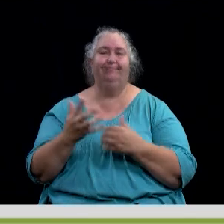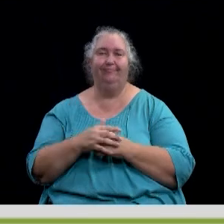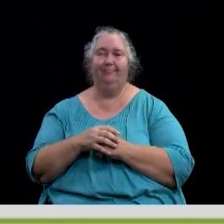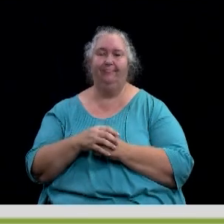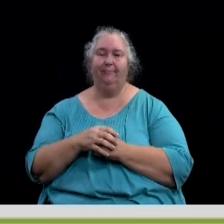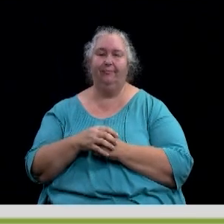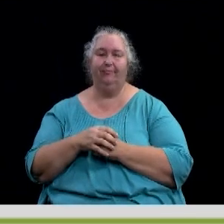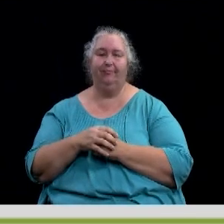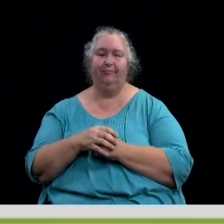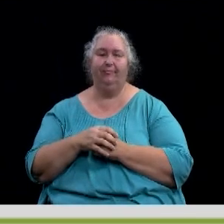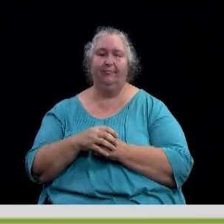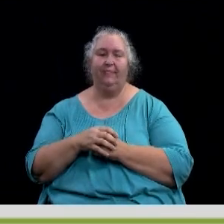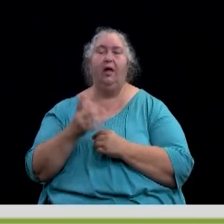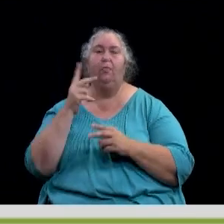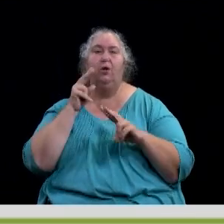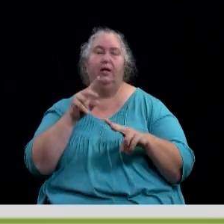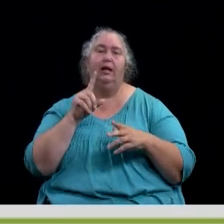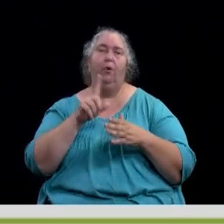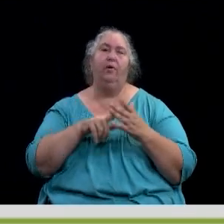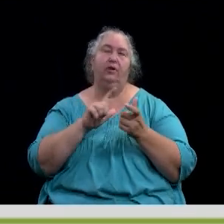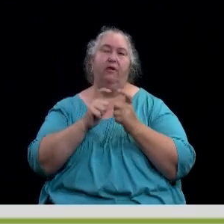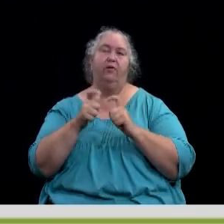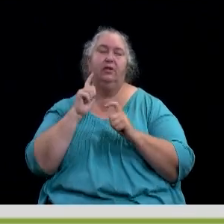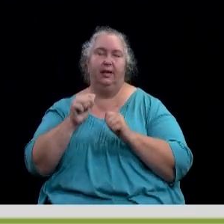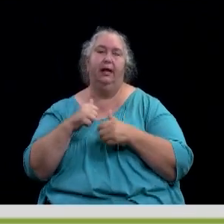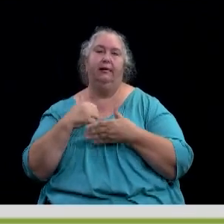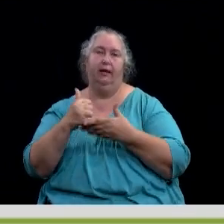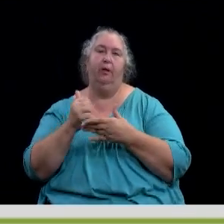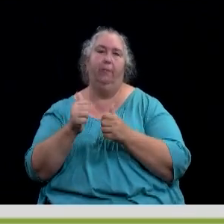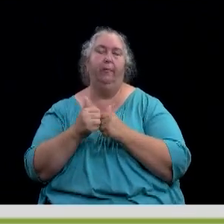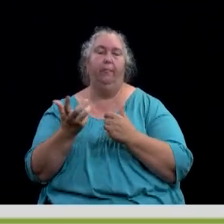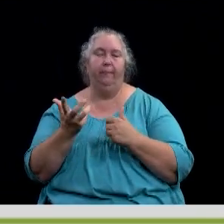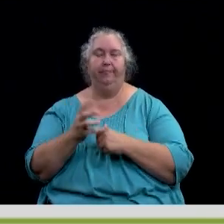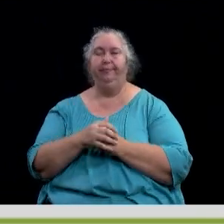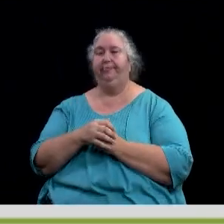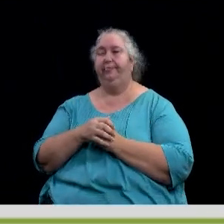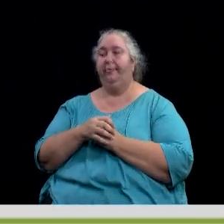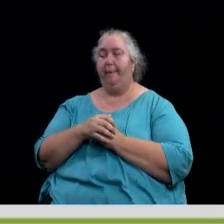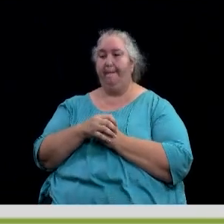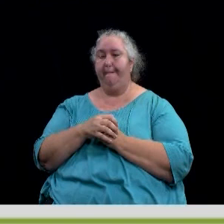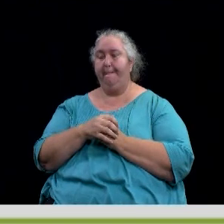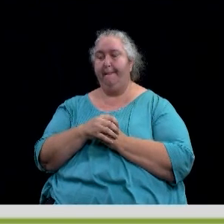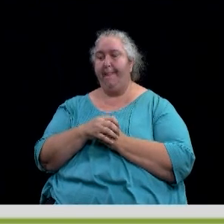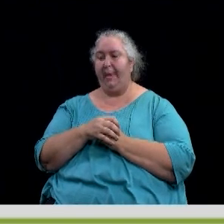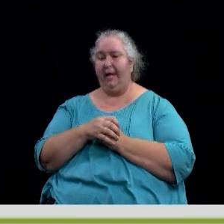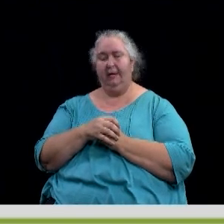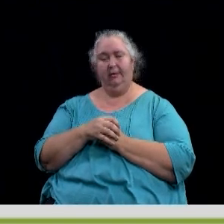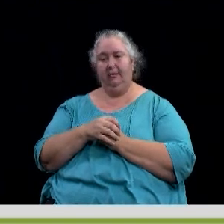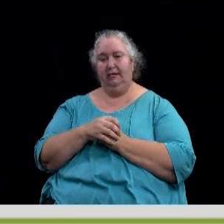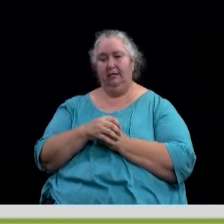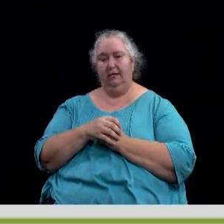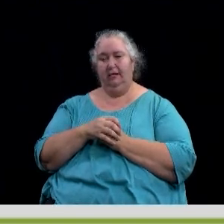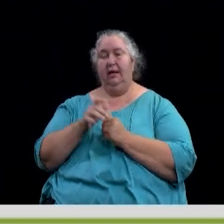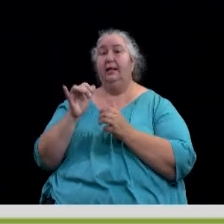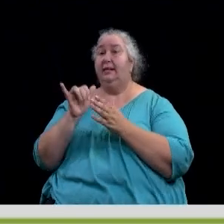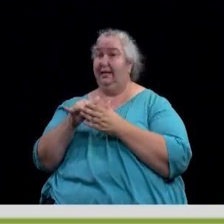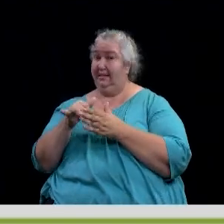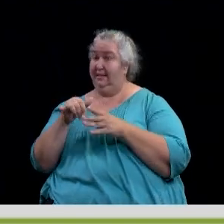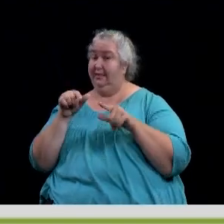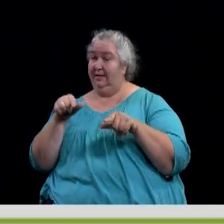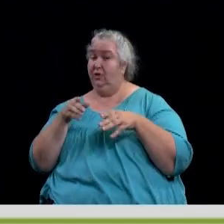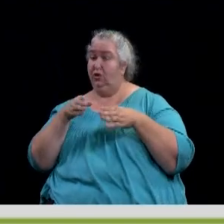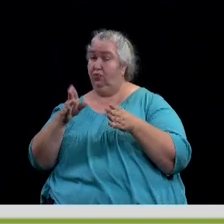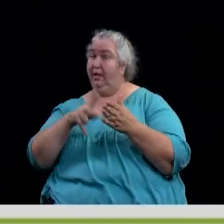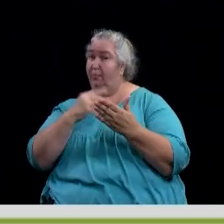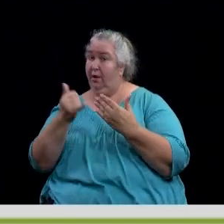Elm Avenue revitalization. This widely discussed downtown complete street project is part of an overall enhancement effort by the City of